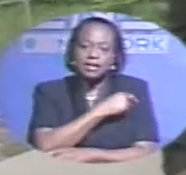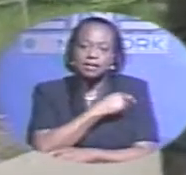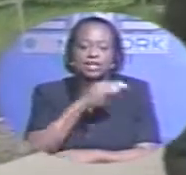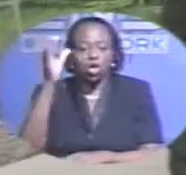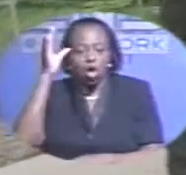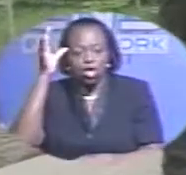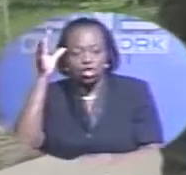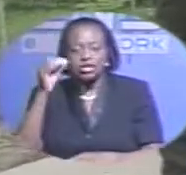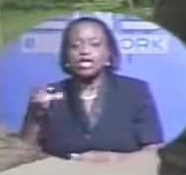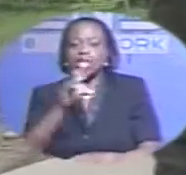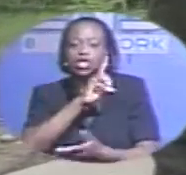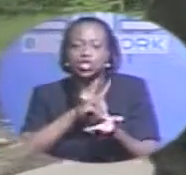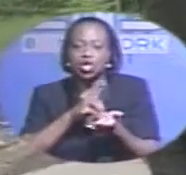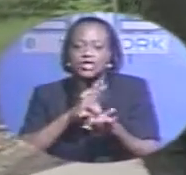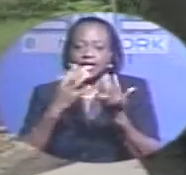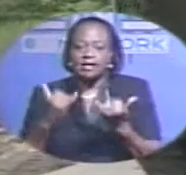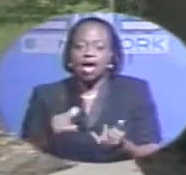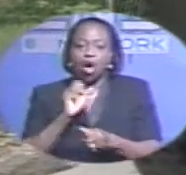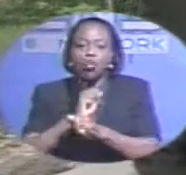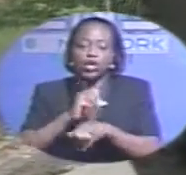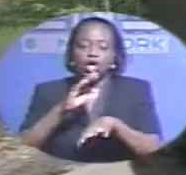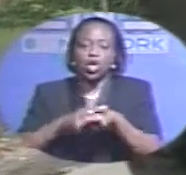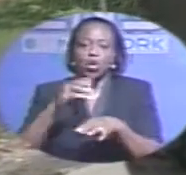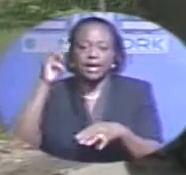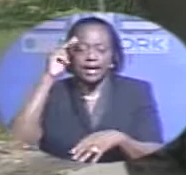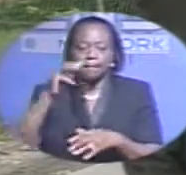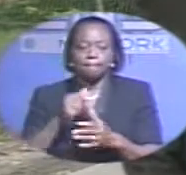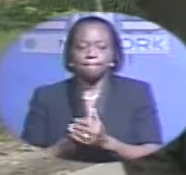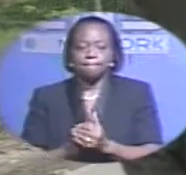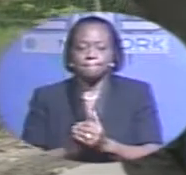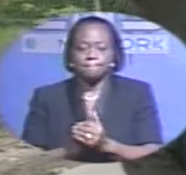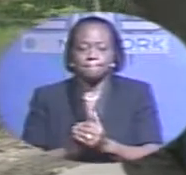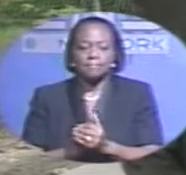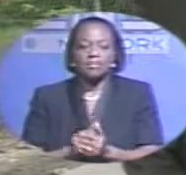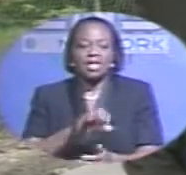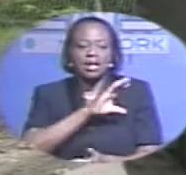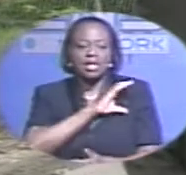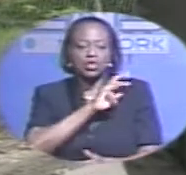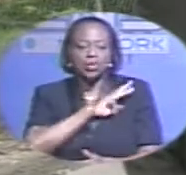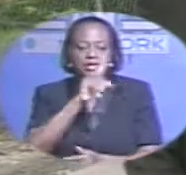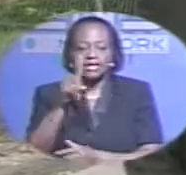say doctors are working on him at the Princess Margaret Hospital. Clint Watson, ZNS News.